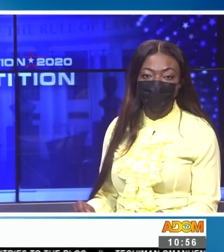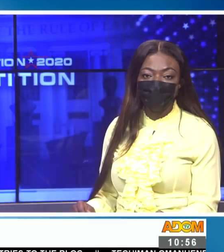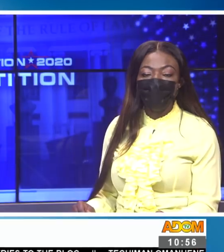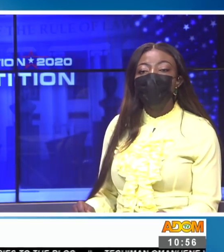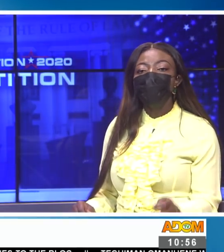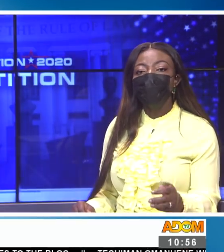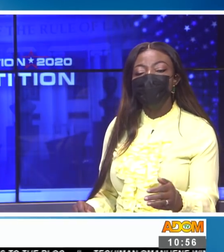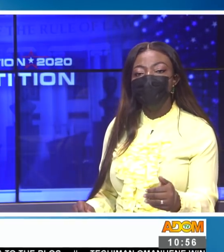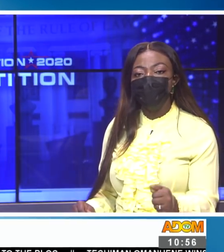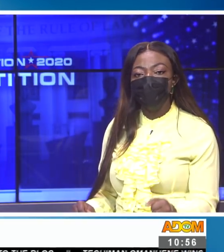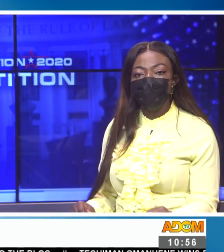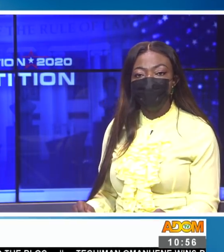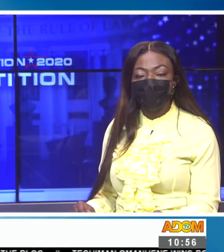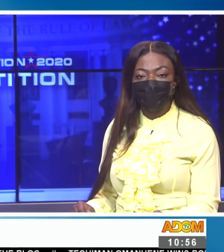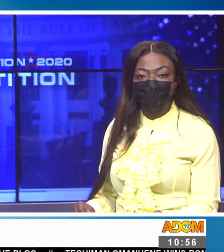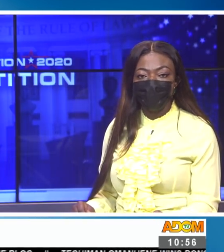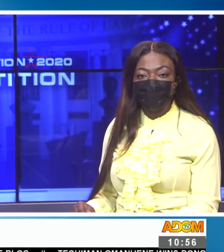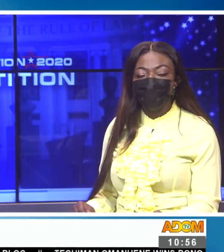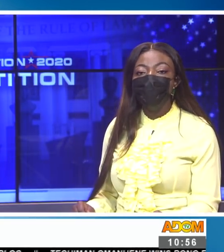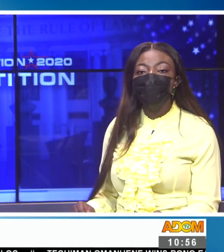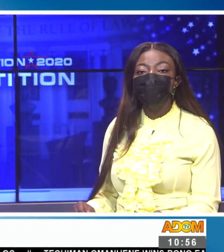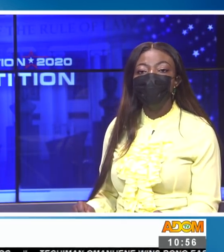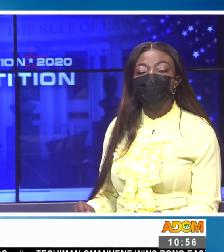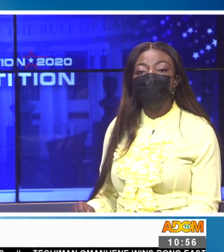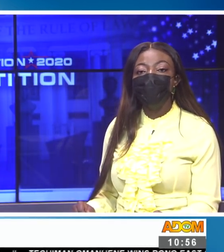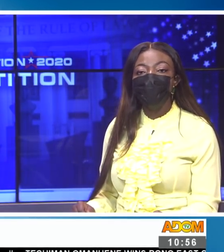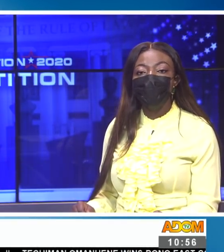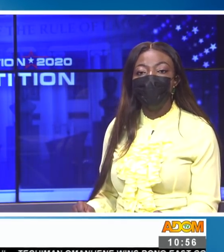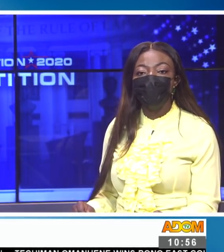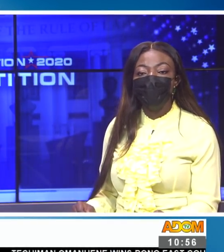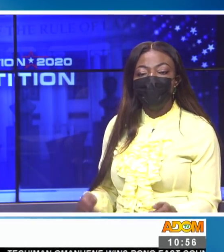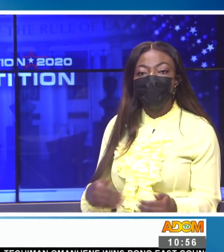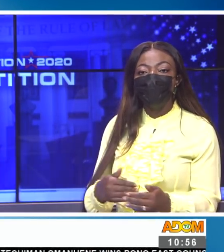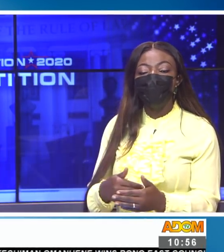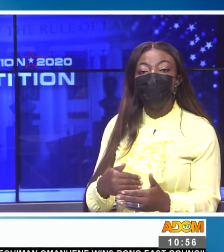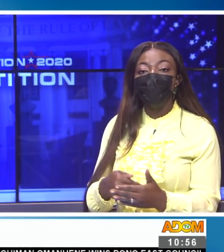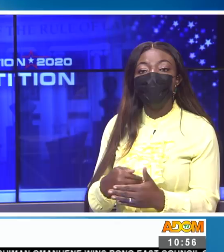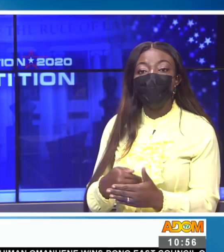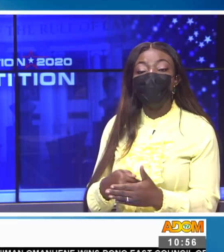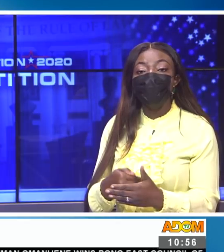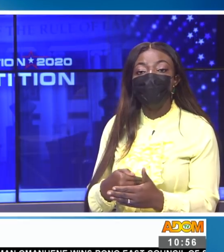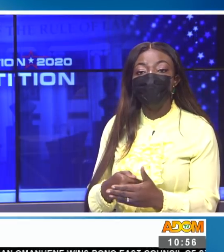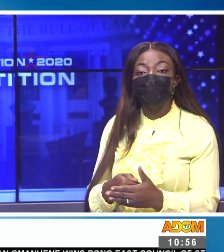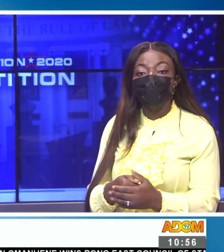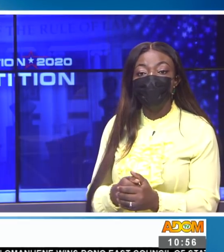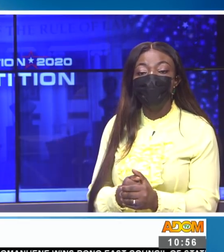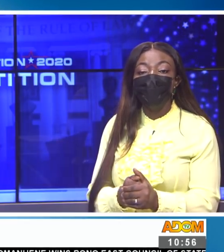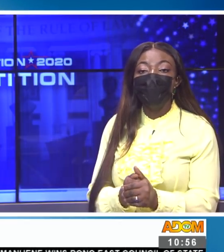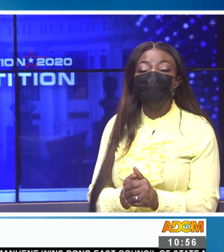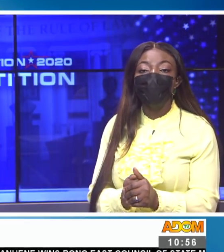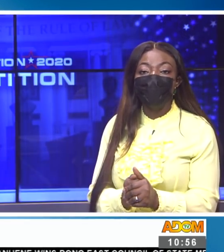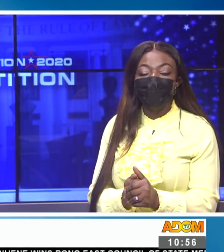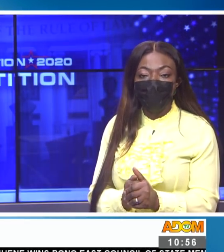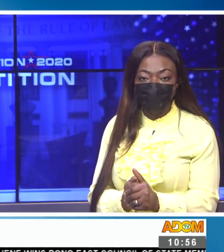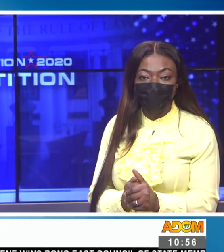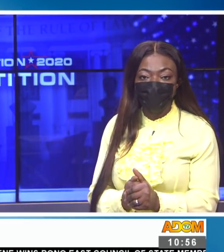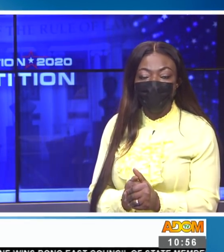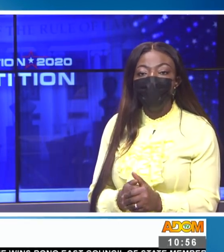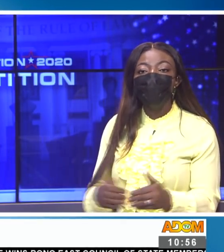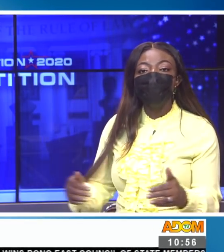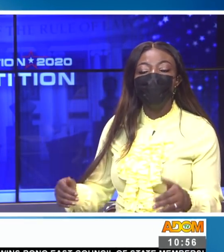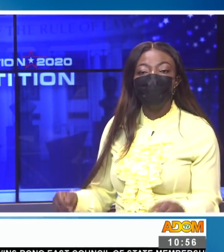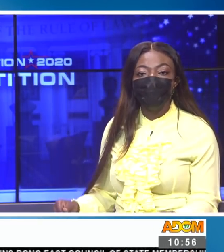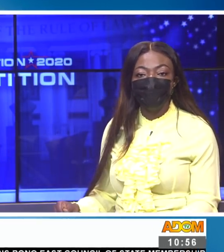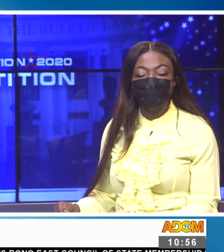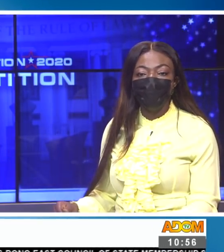ene beba ene wode mienu ebaaye mienu no wode ba wieye no nkrata wode ba nyina na chese mienu no ene wode eba